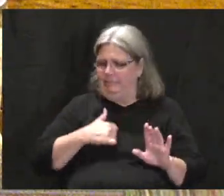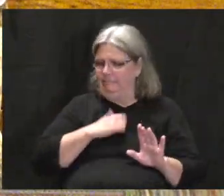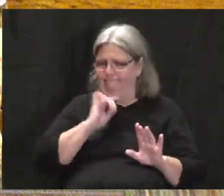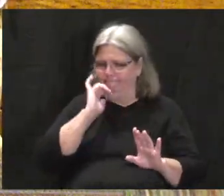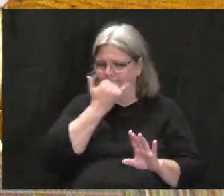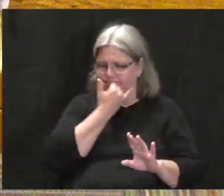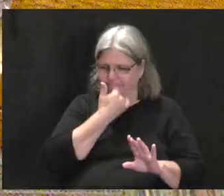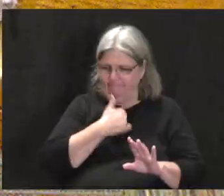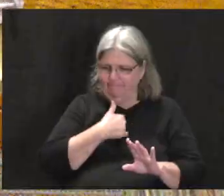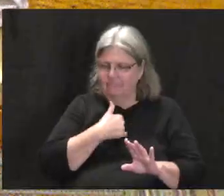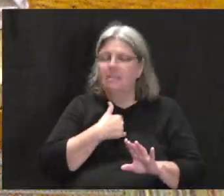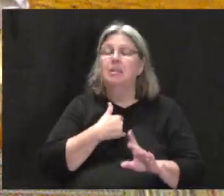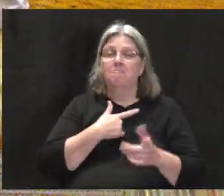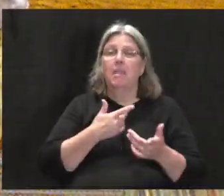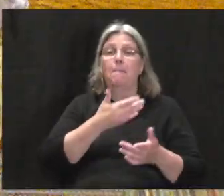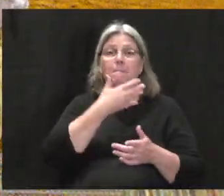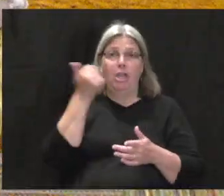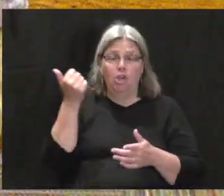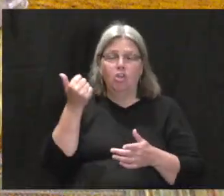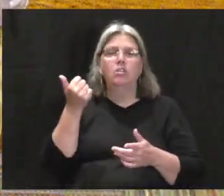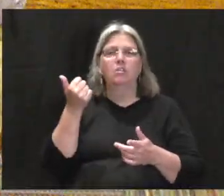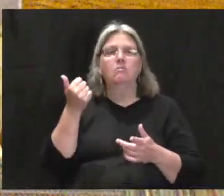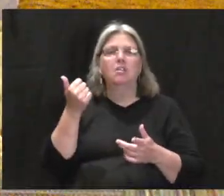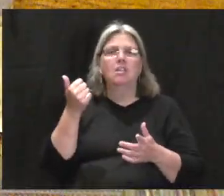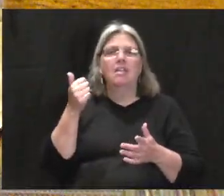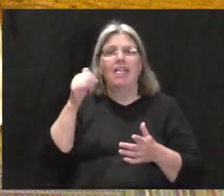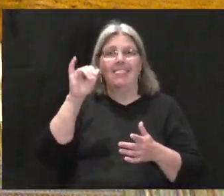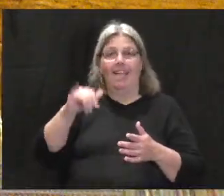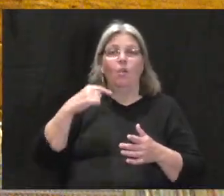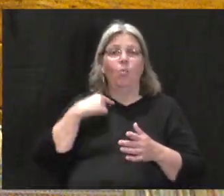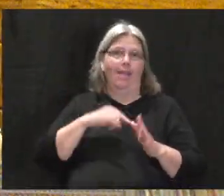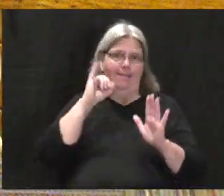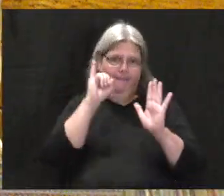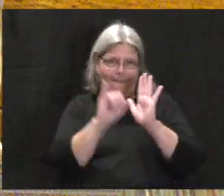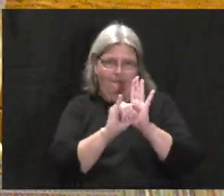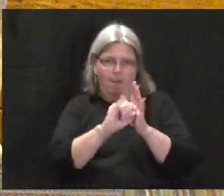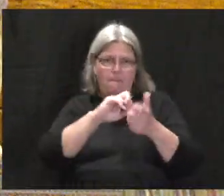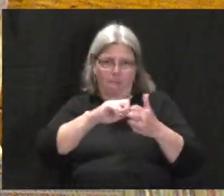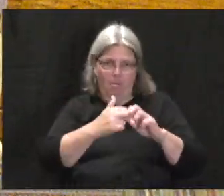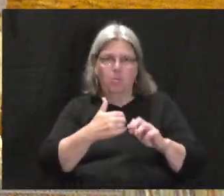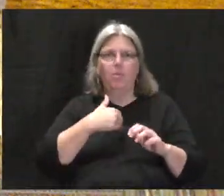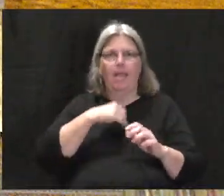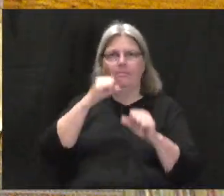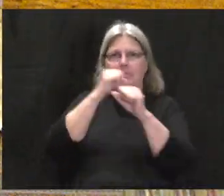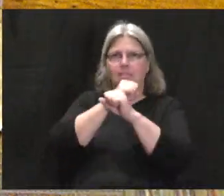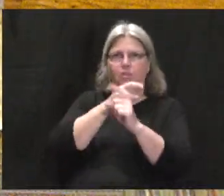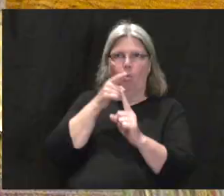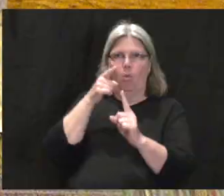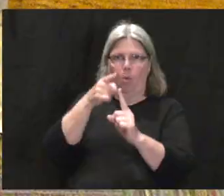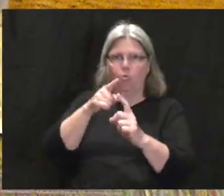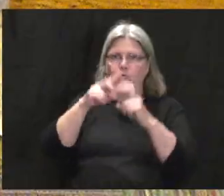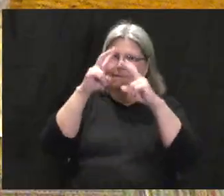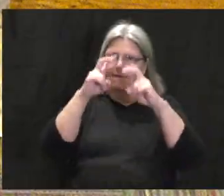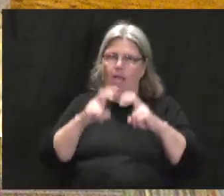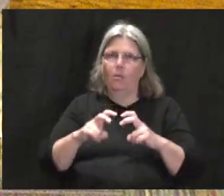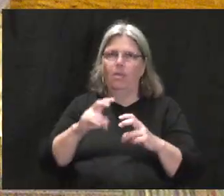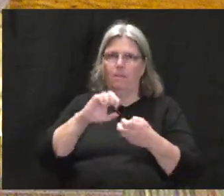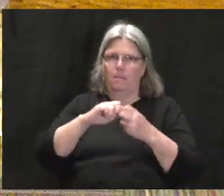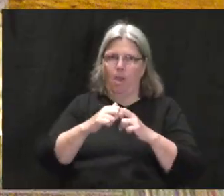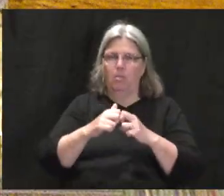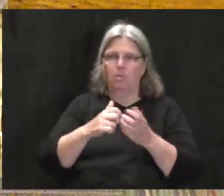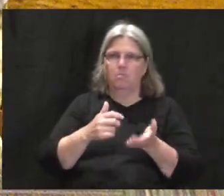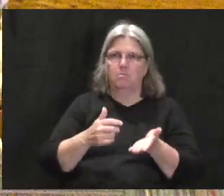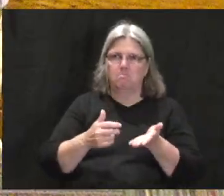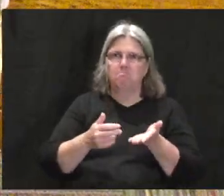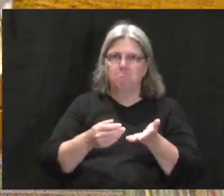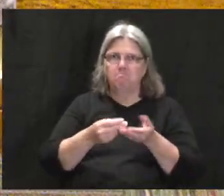people like we've been doing tonight. The restorative practices have led to fewer suspensions across the board,